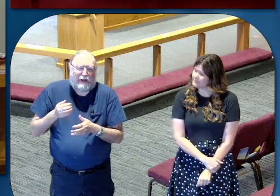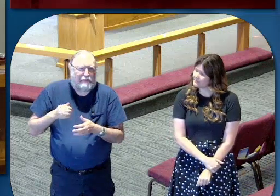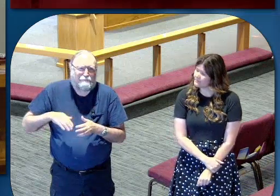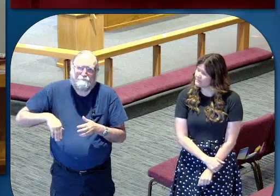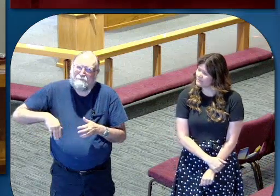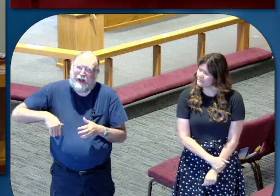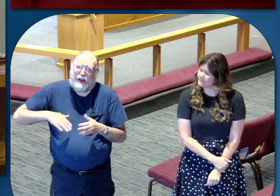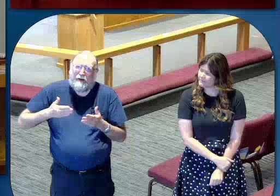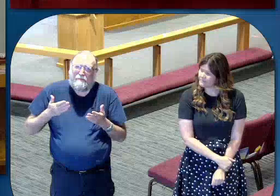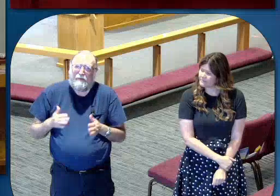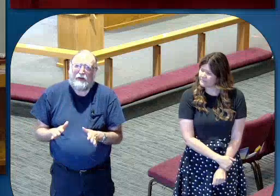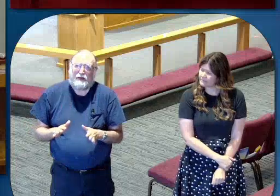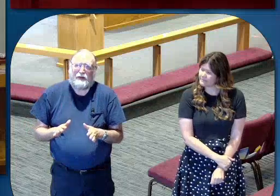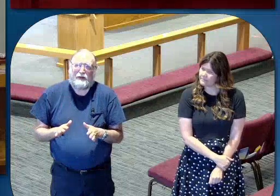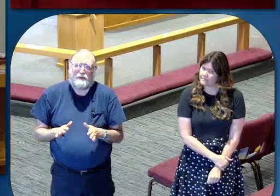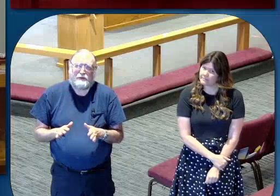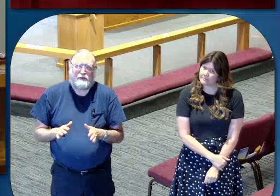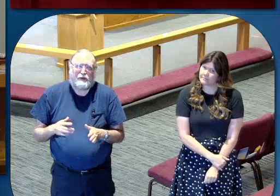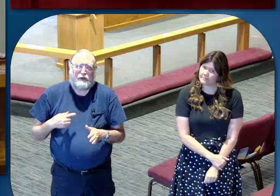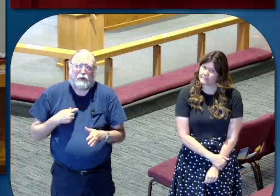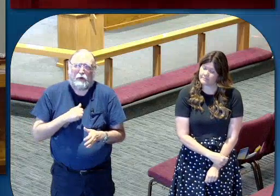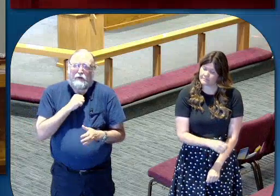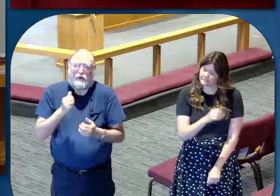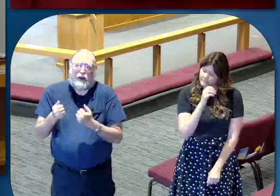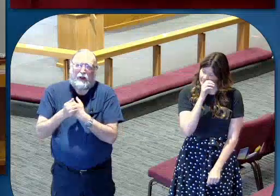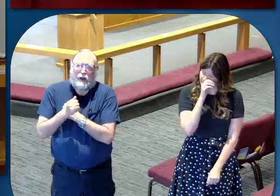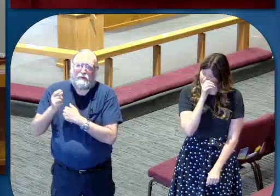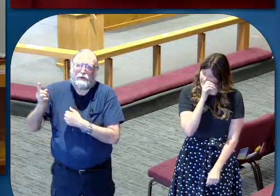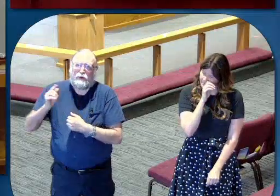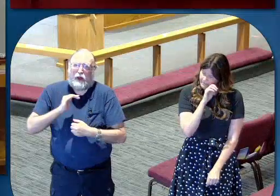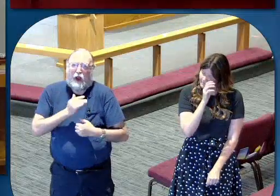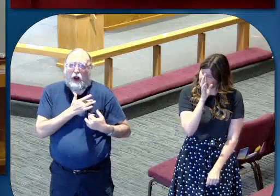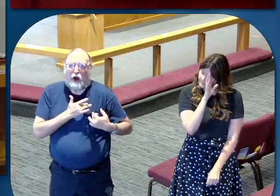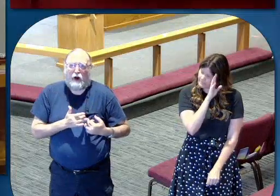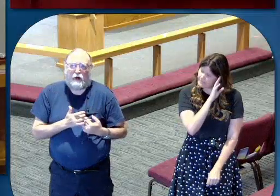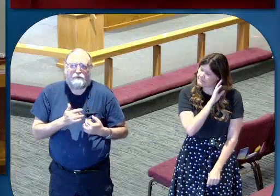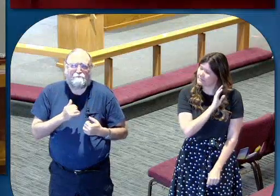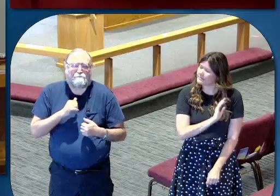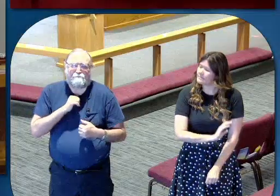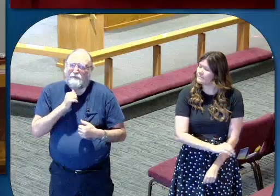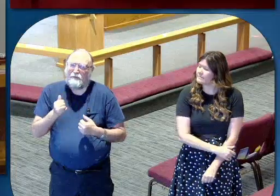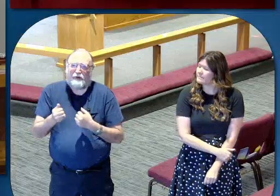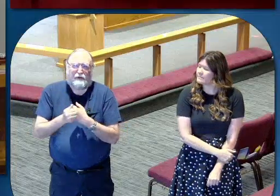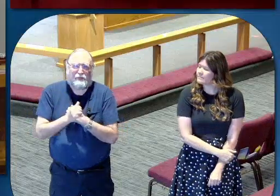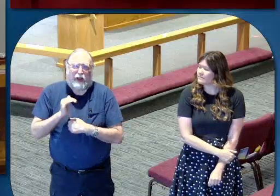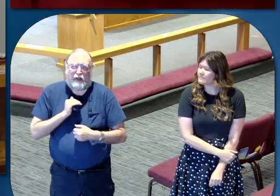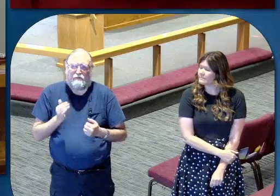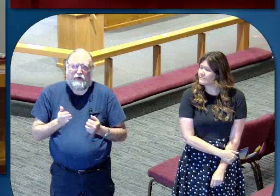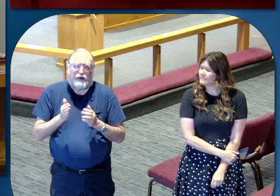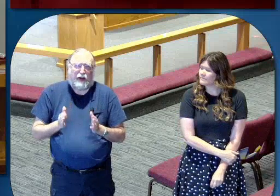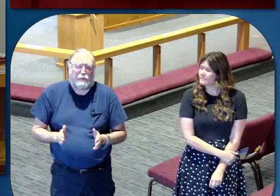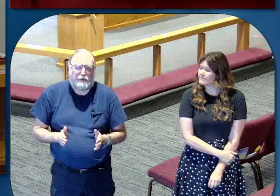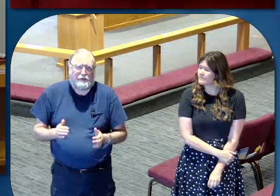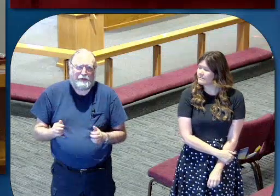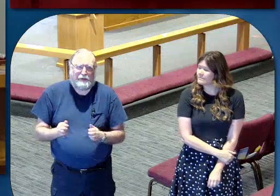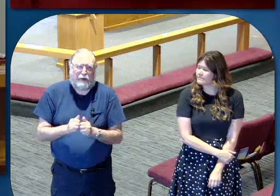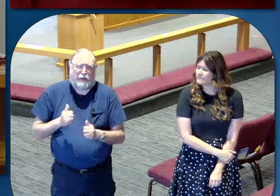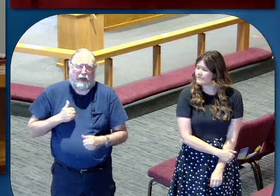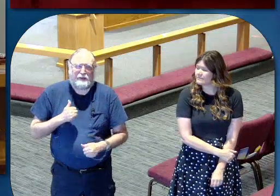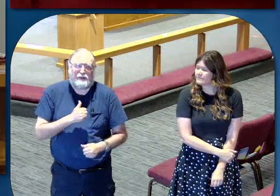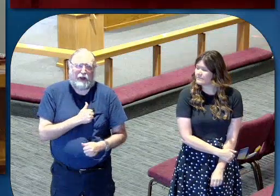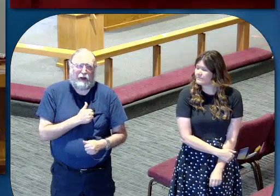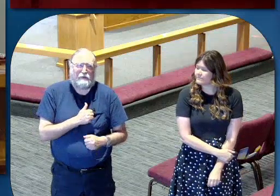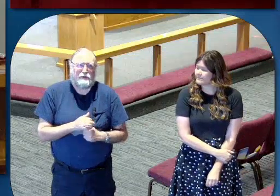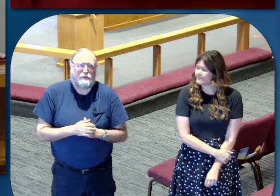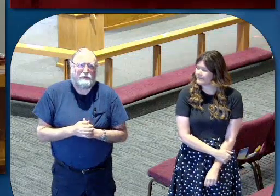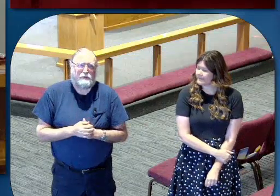and by what we have left undone. We have not loved you with our whole hearts. We have not loved our neighbors as